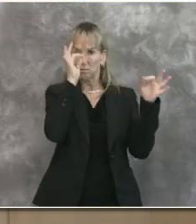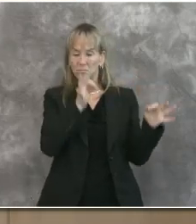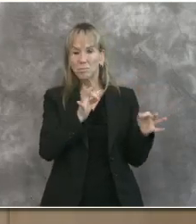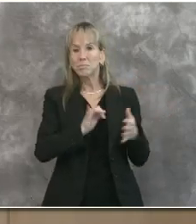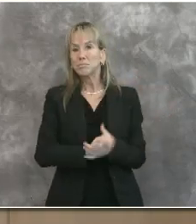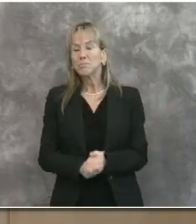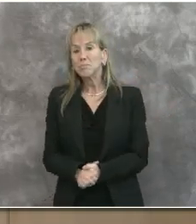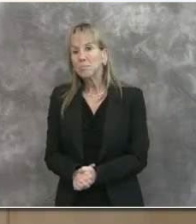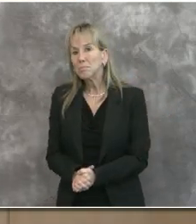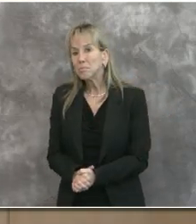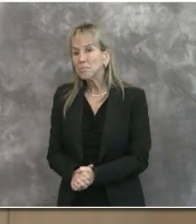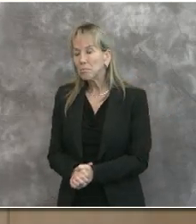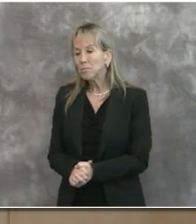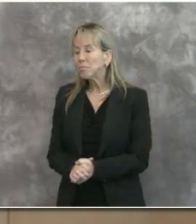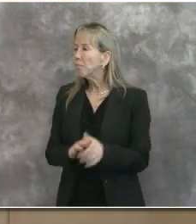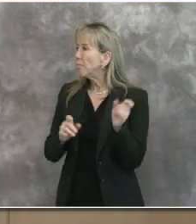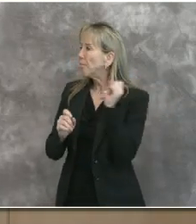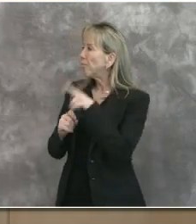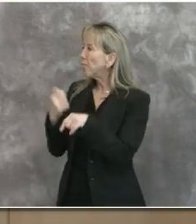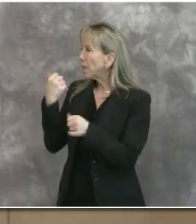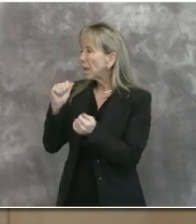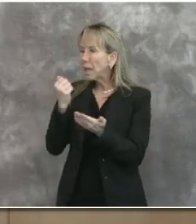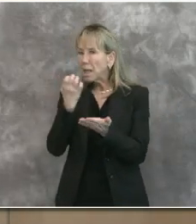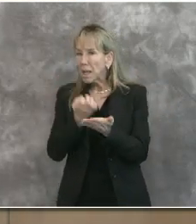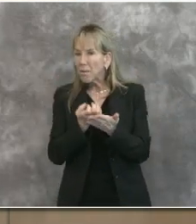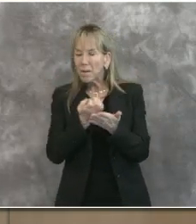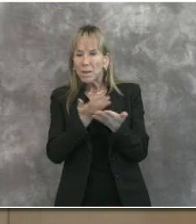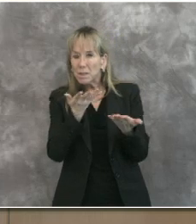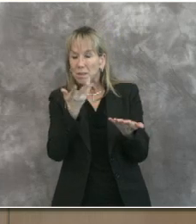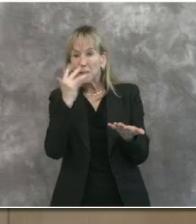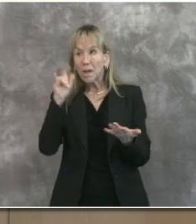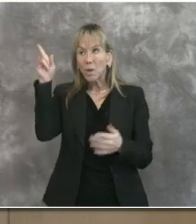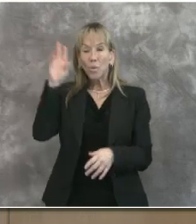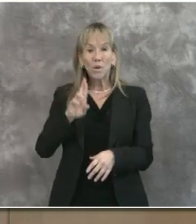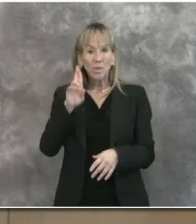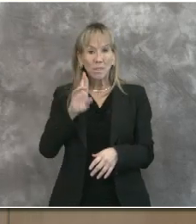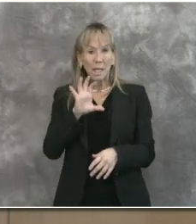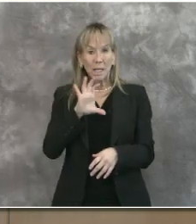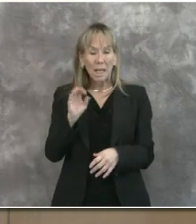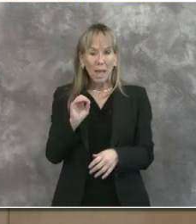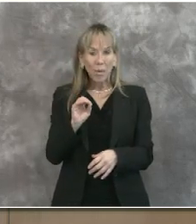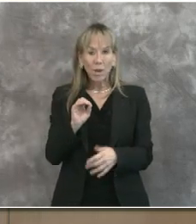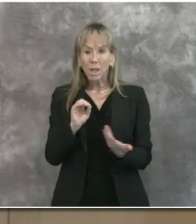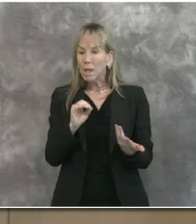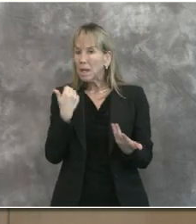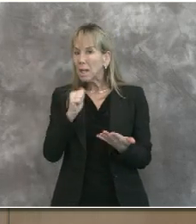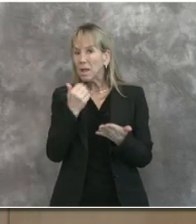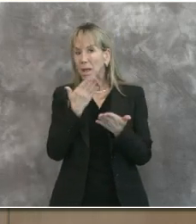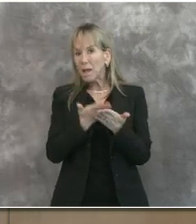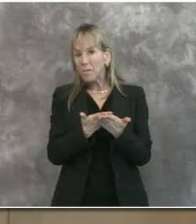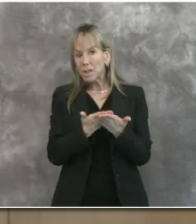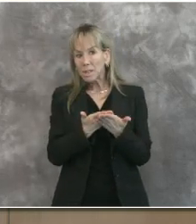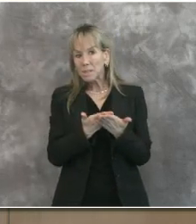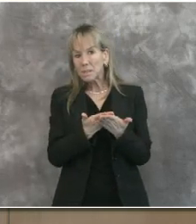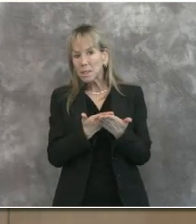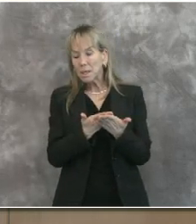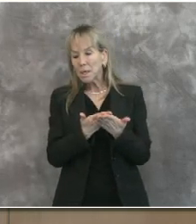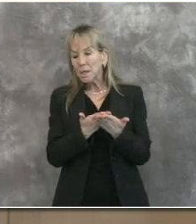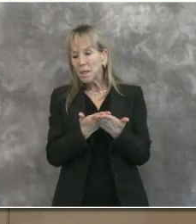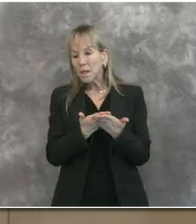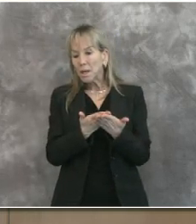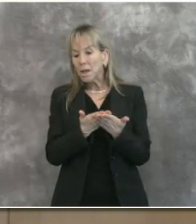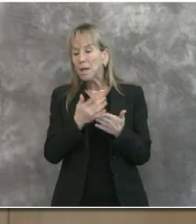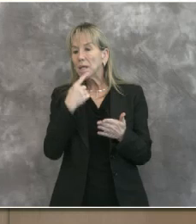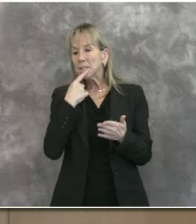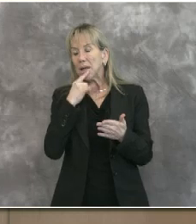Gotcha. I know that, is there any evidence we've seen, like obviously Riverside County, it's been in place there for a while. Is there any evidence that requiring, instead of just